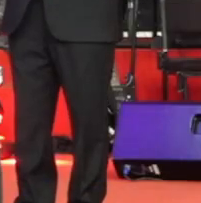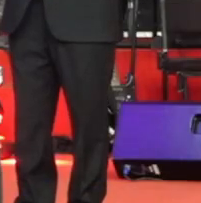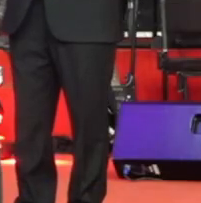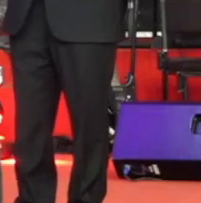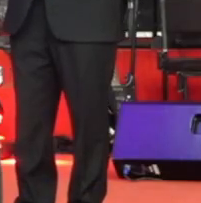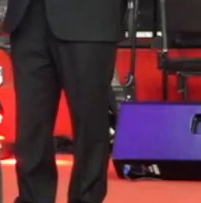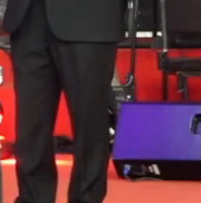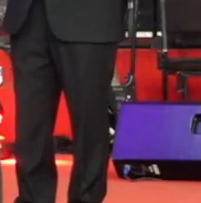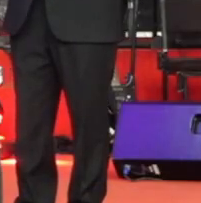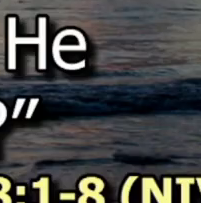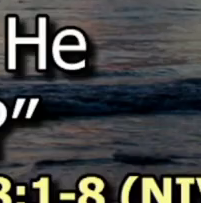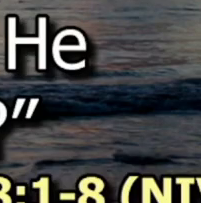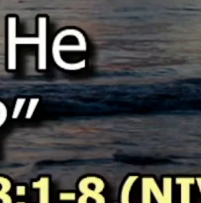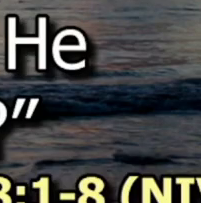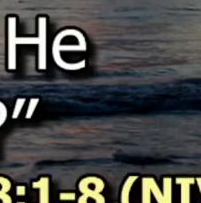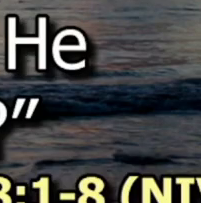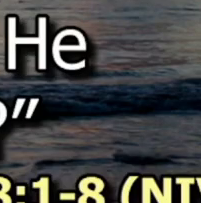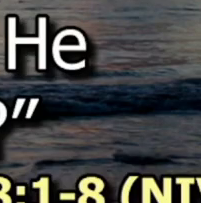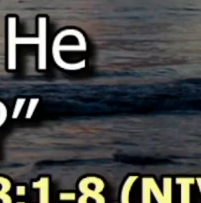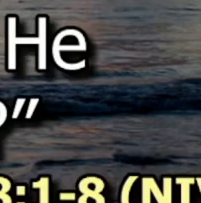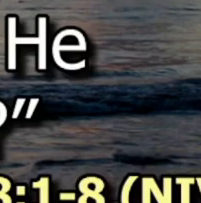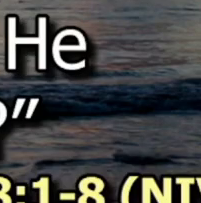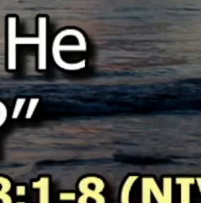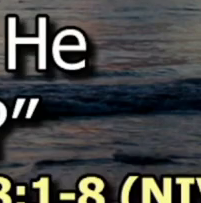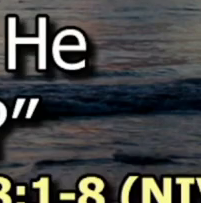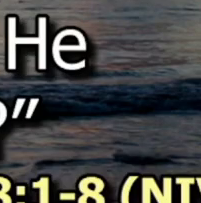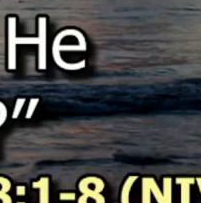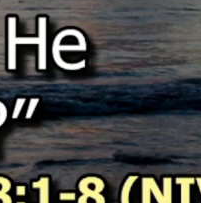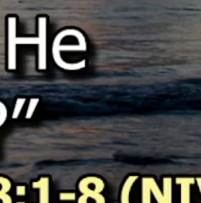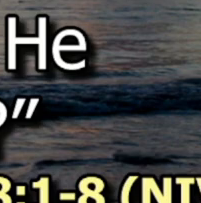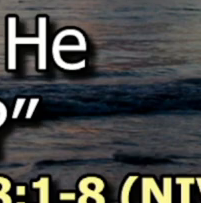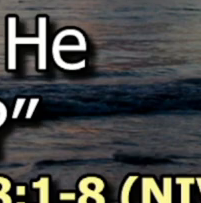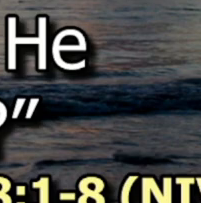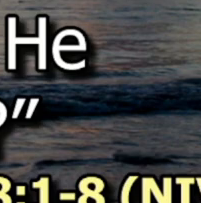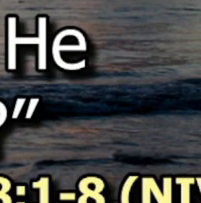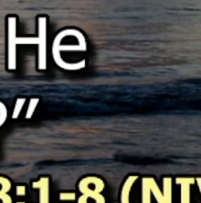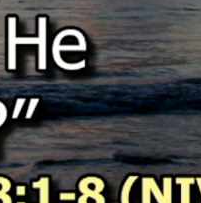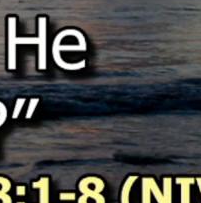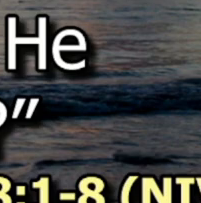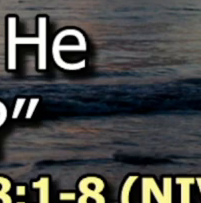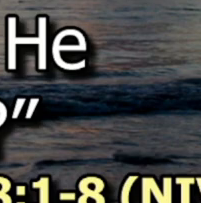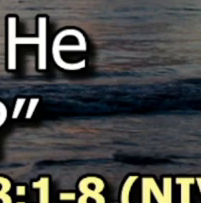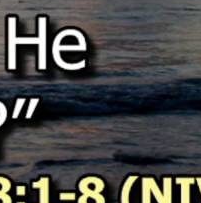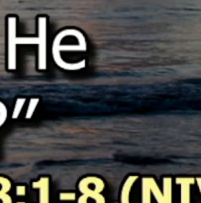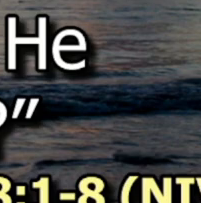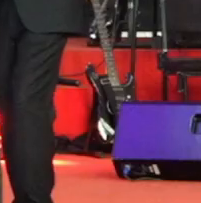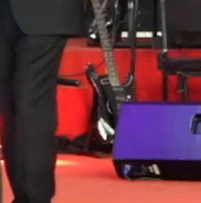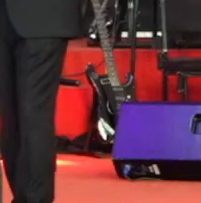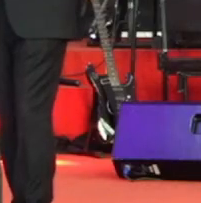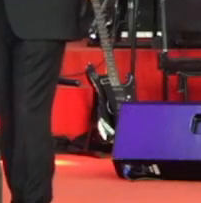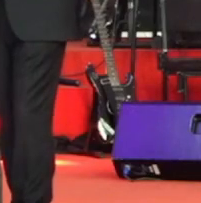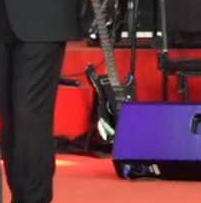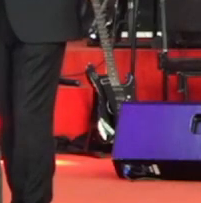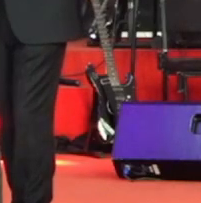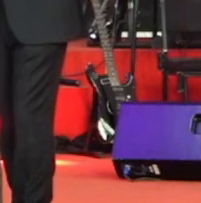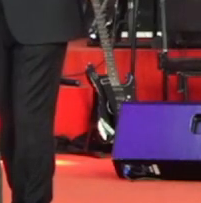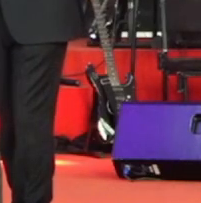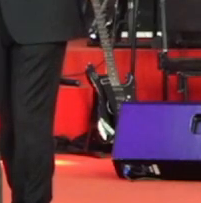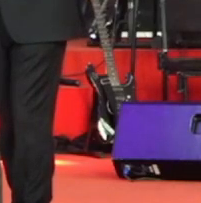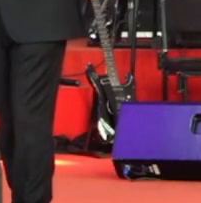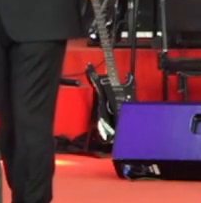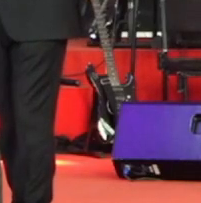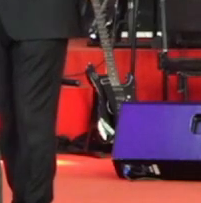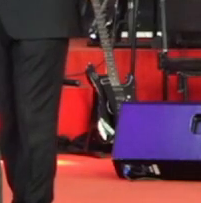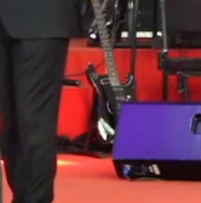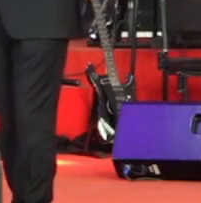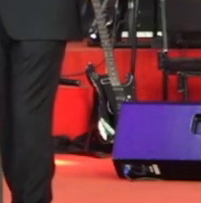Kristo atakaporudi atapata imani duniani. Remember our lack of faith. Kumbuka ukosefu wa imani miongoni mwetu. Is what is